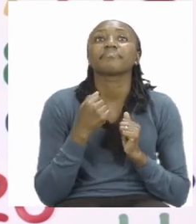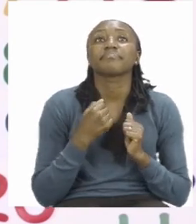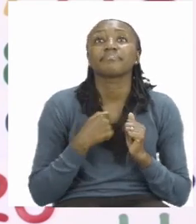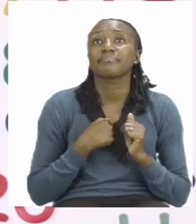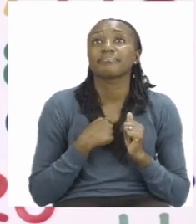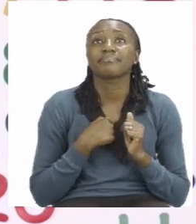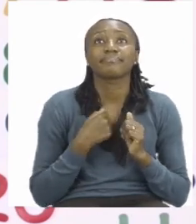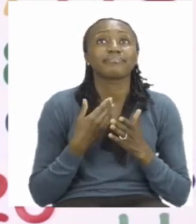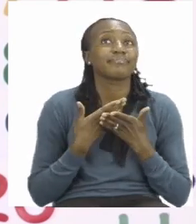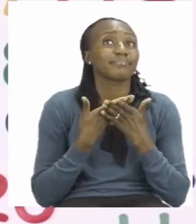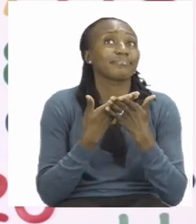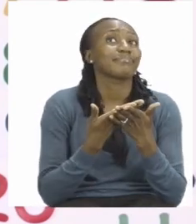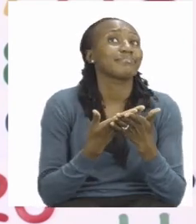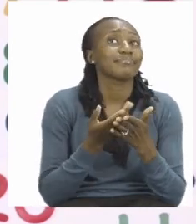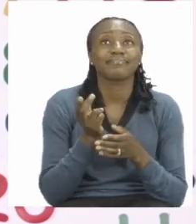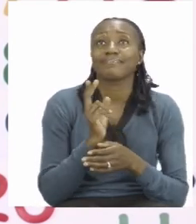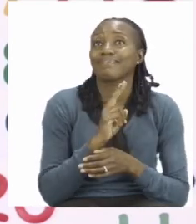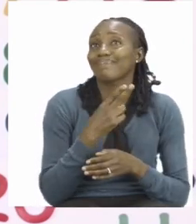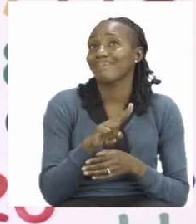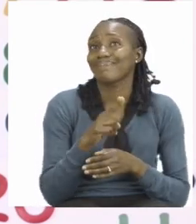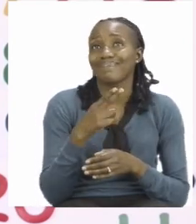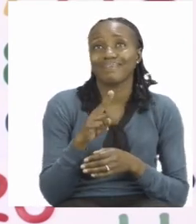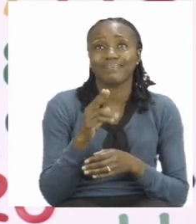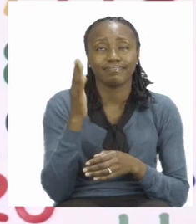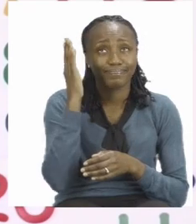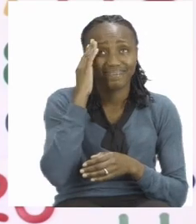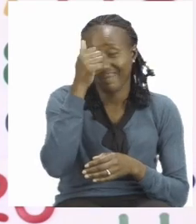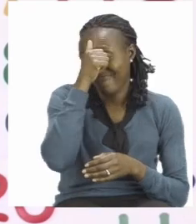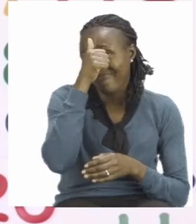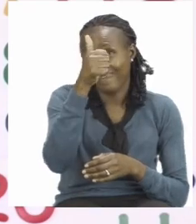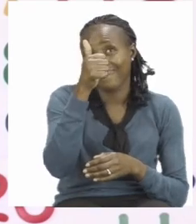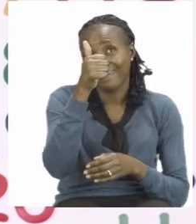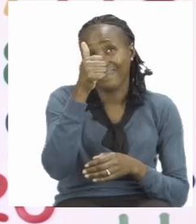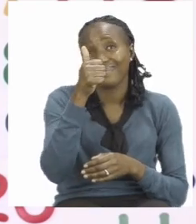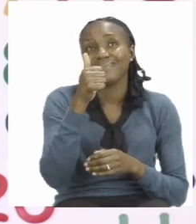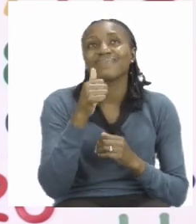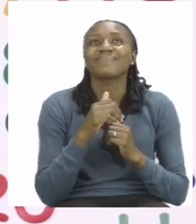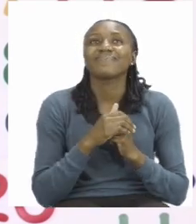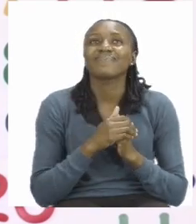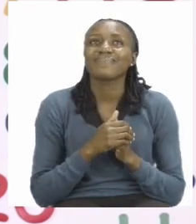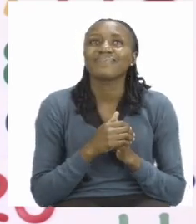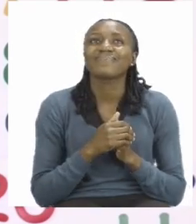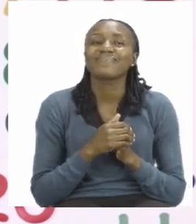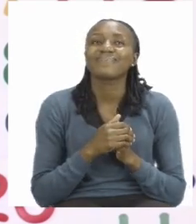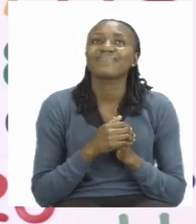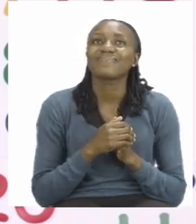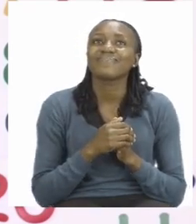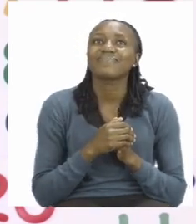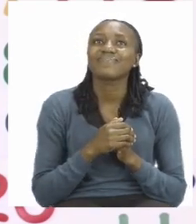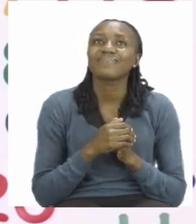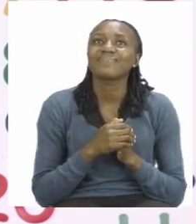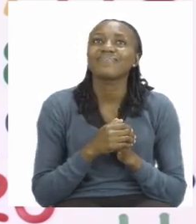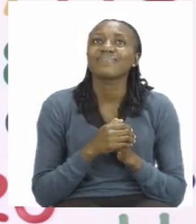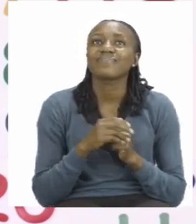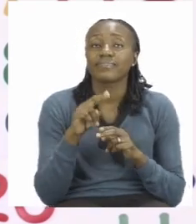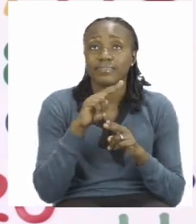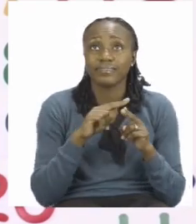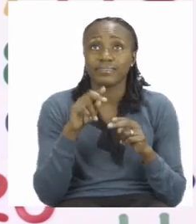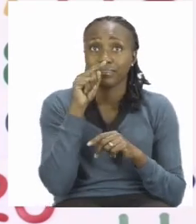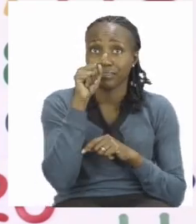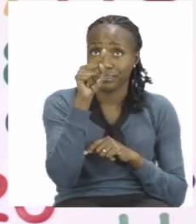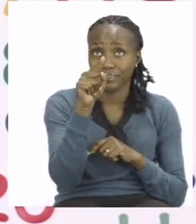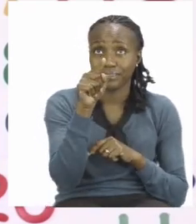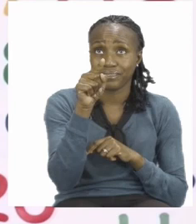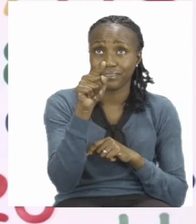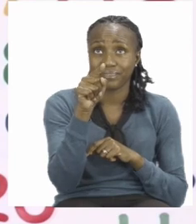the rest to find them because I know you're clever. The one I want to help you with is the sentence. I have used the word you